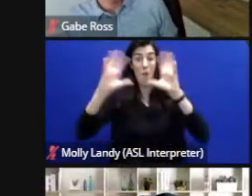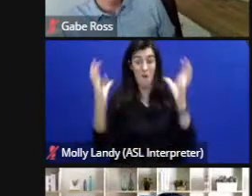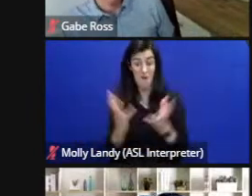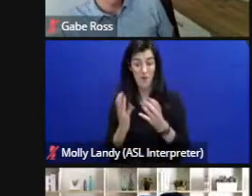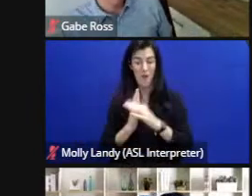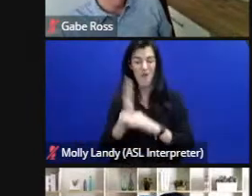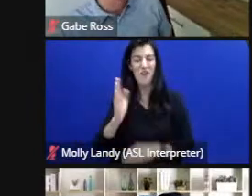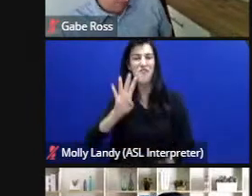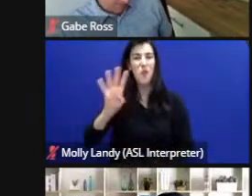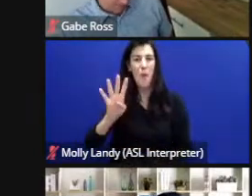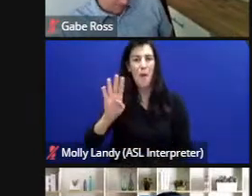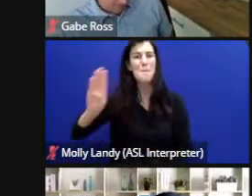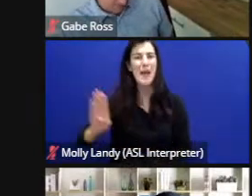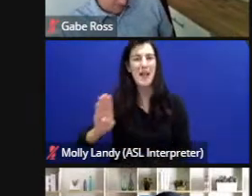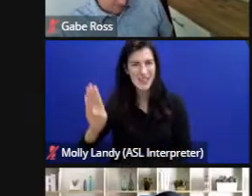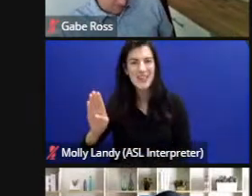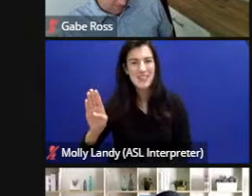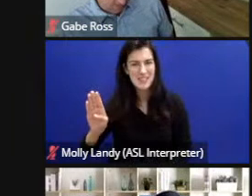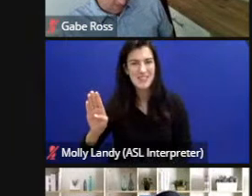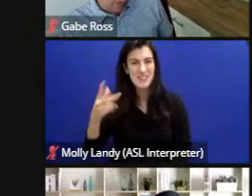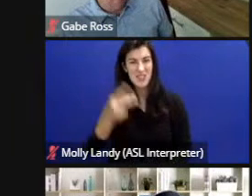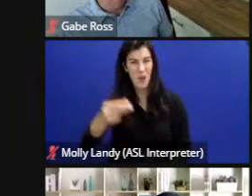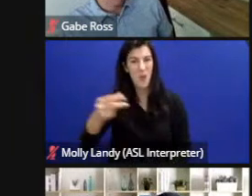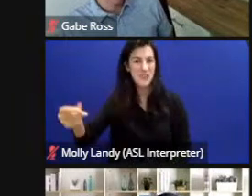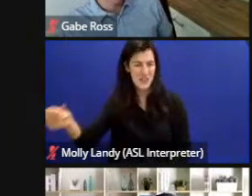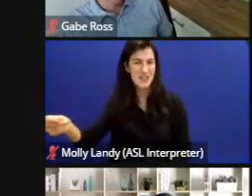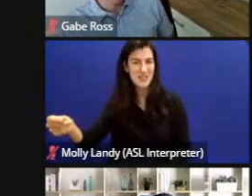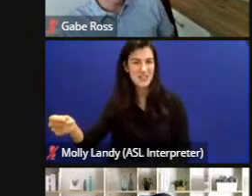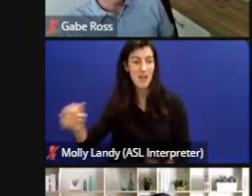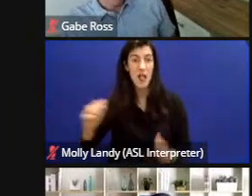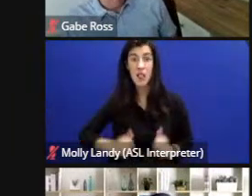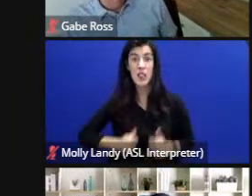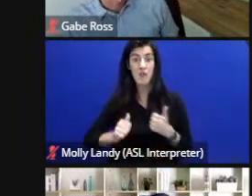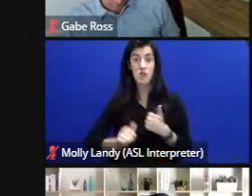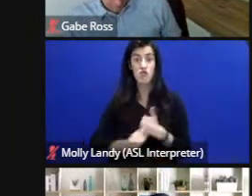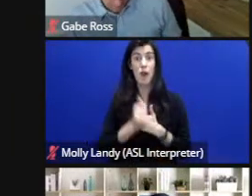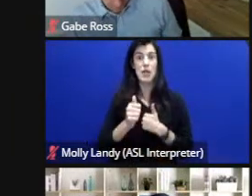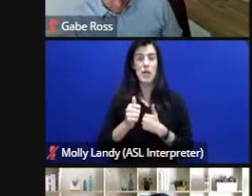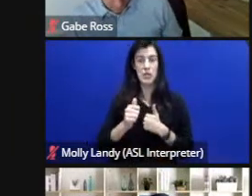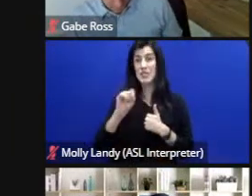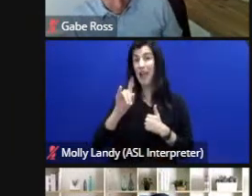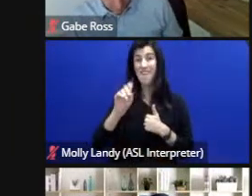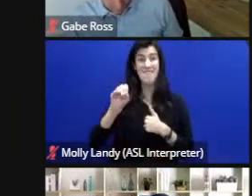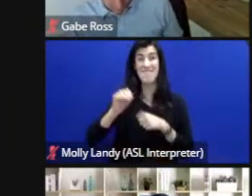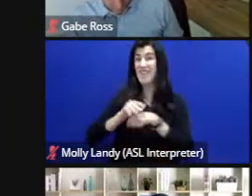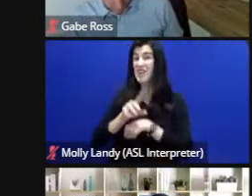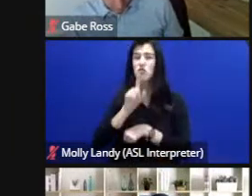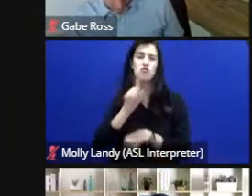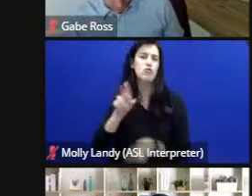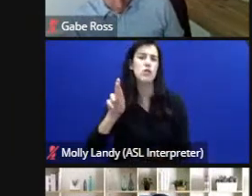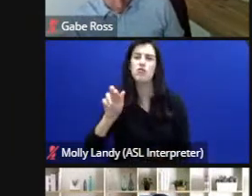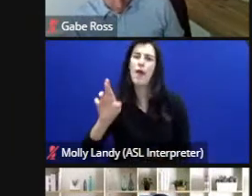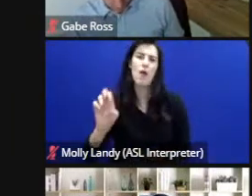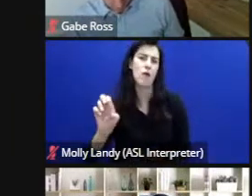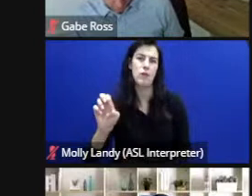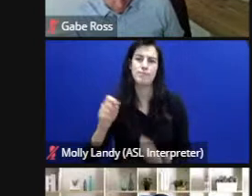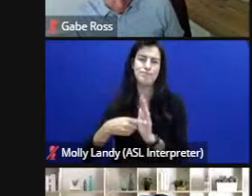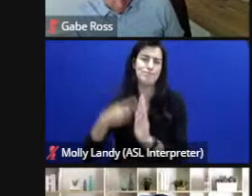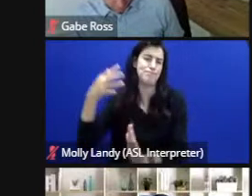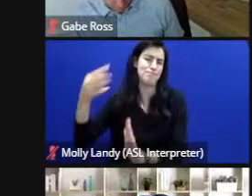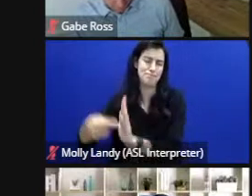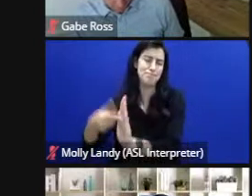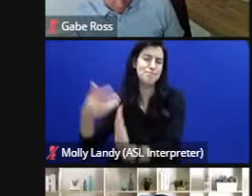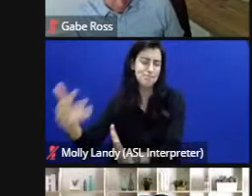worldwide, with life-threatening side effects being very rare. An FDA emergency